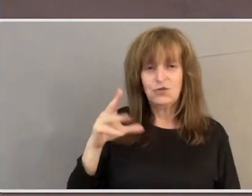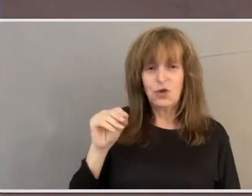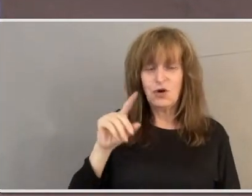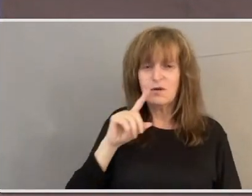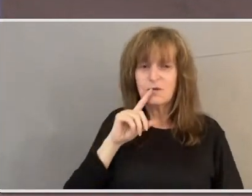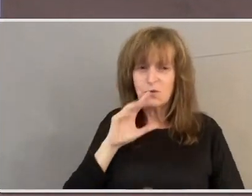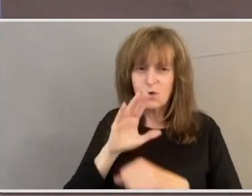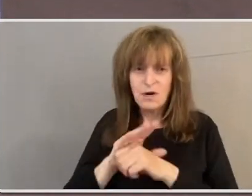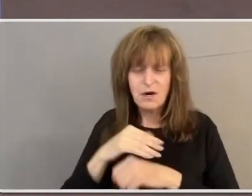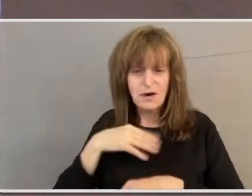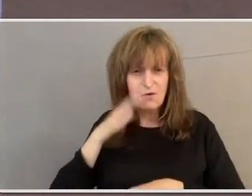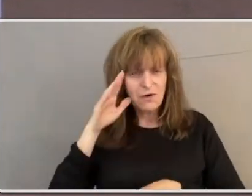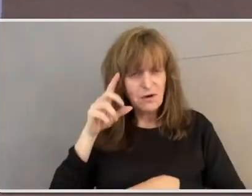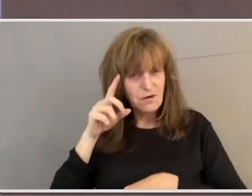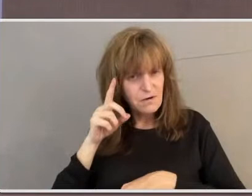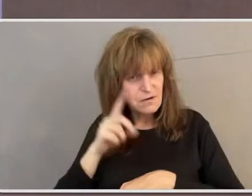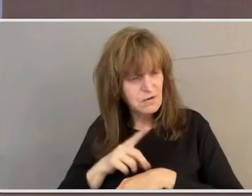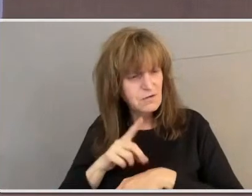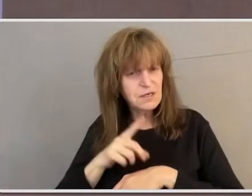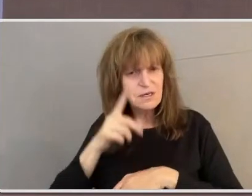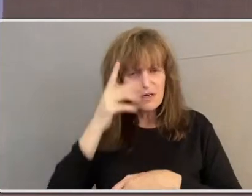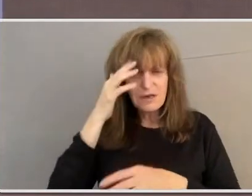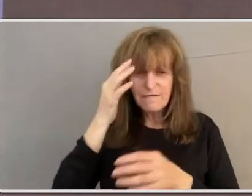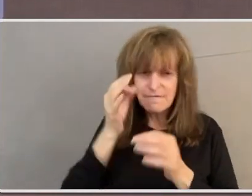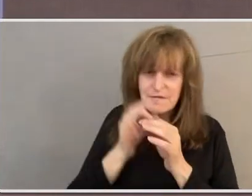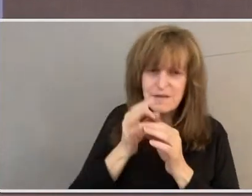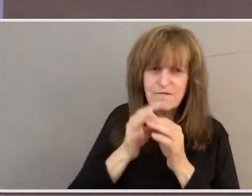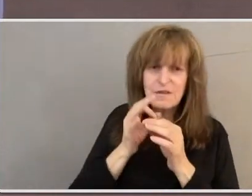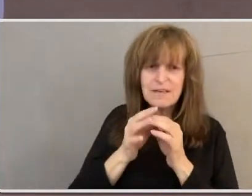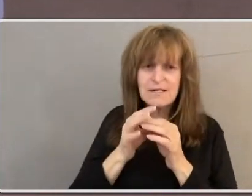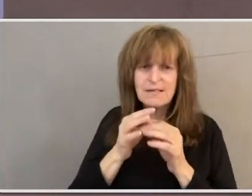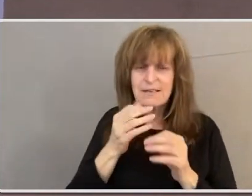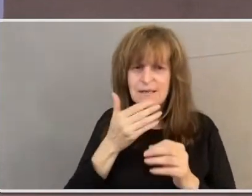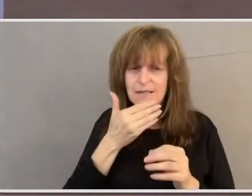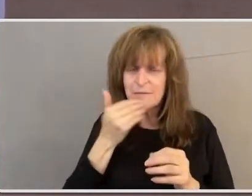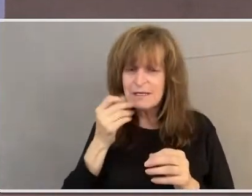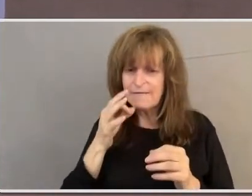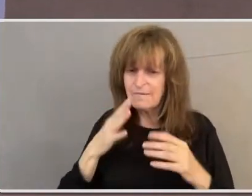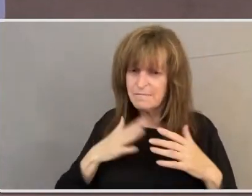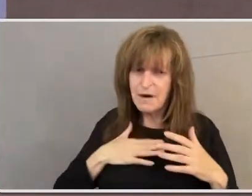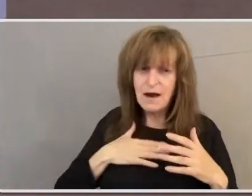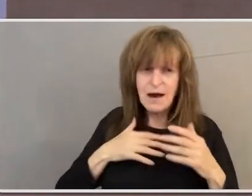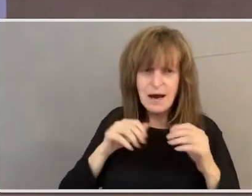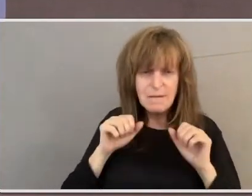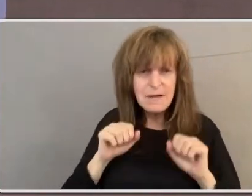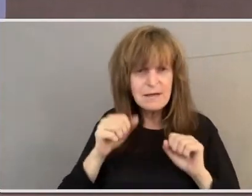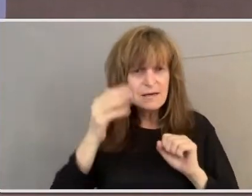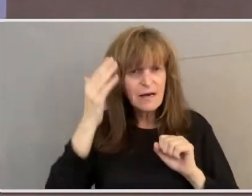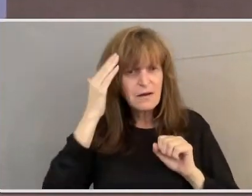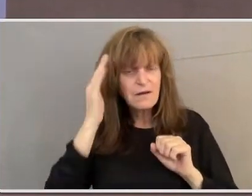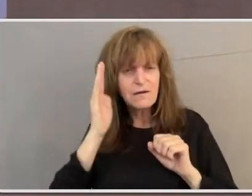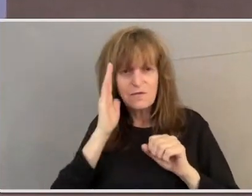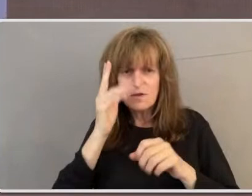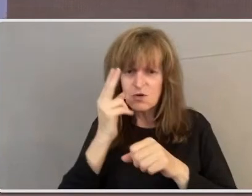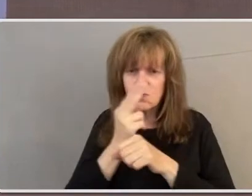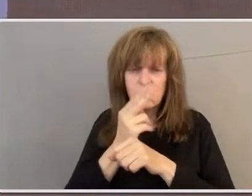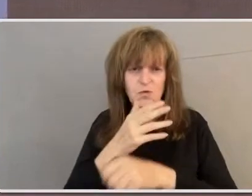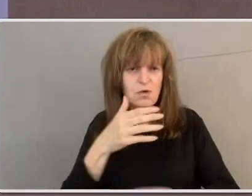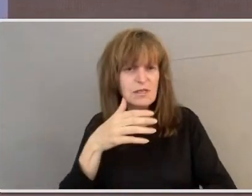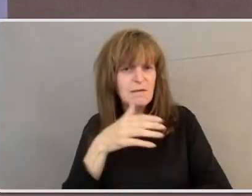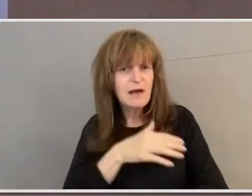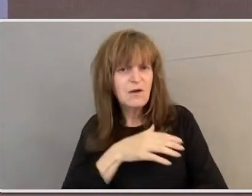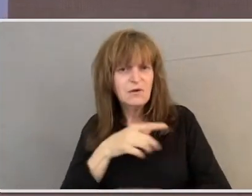and to the best of my skill and knowledge, execute the powers and trust reposed in